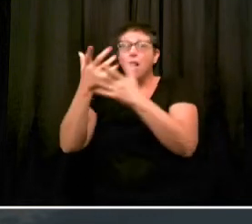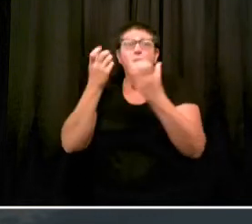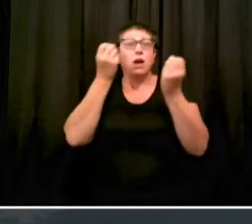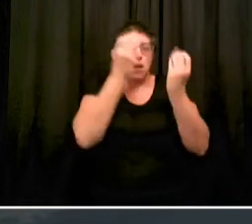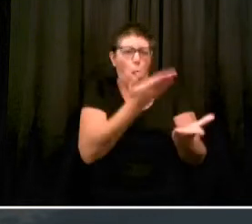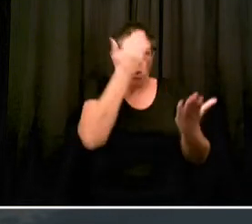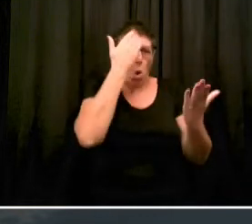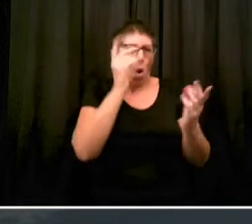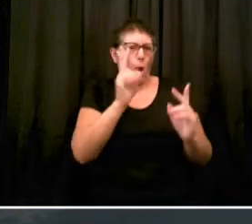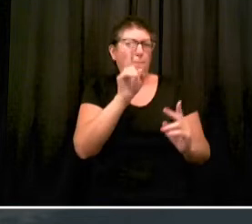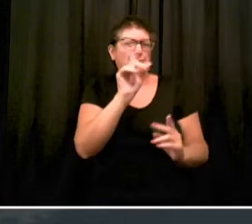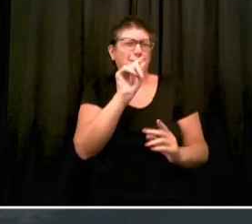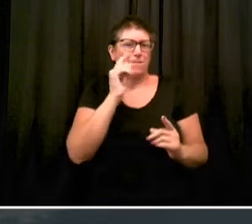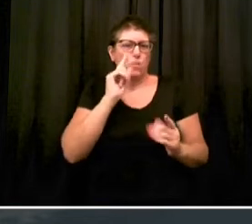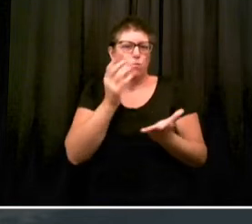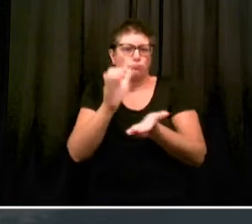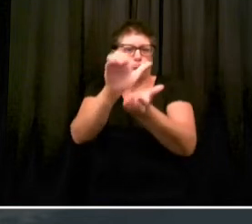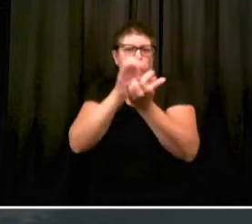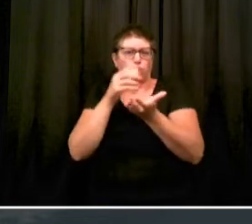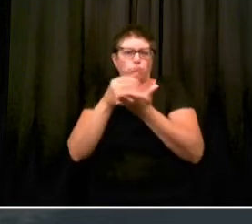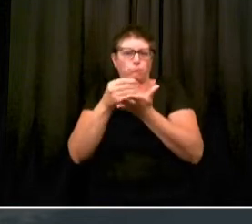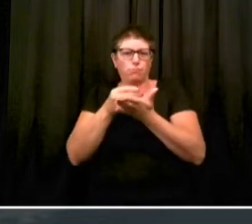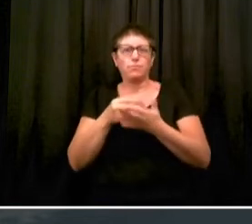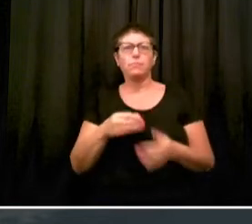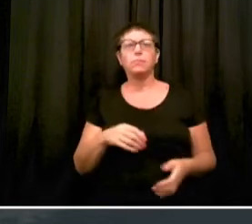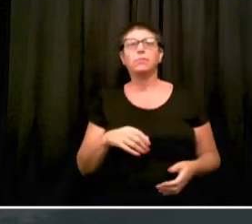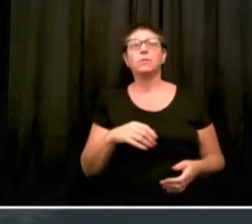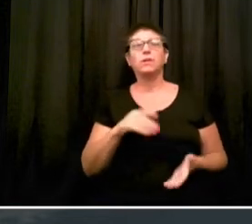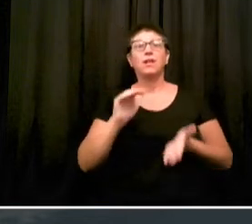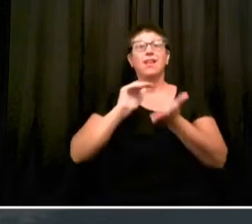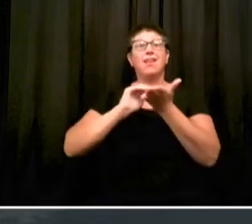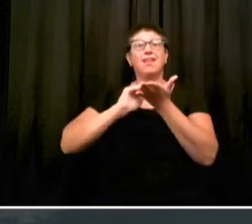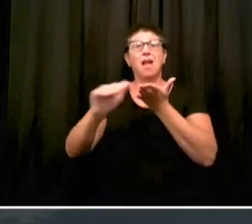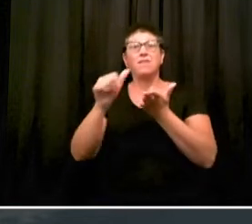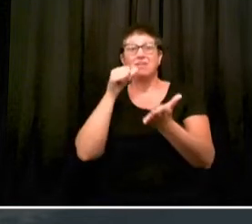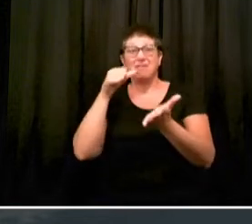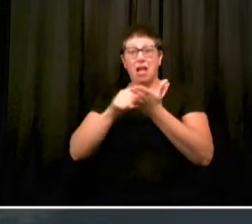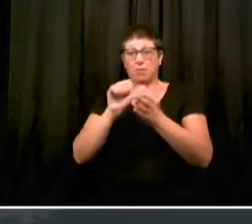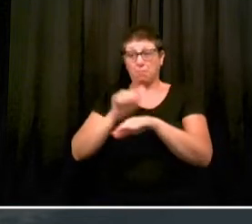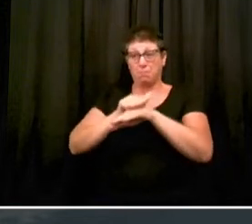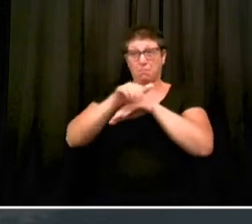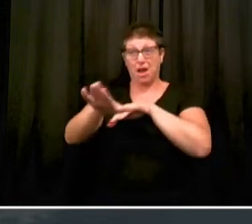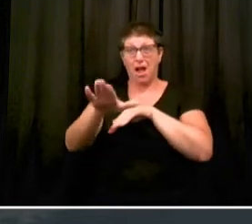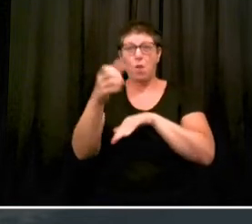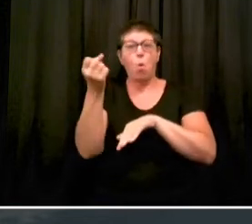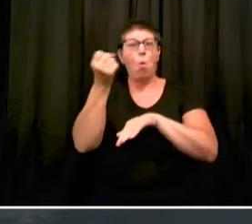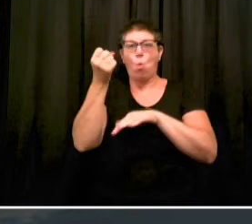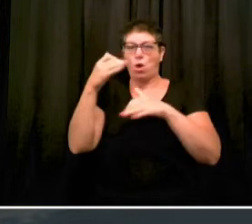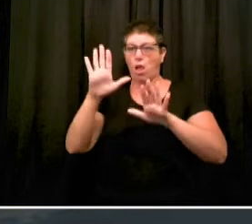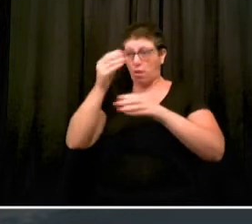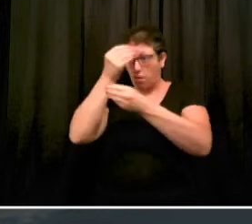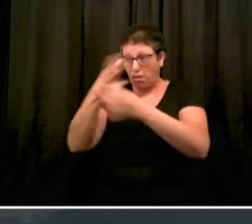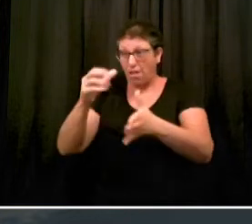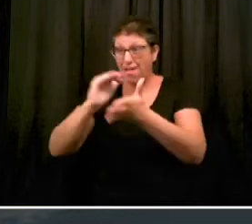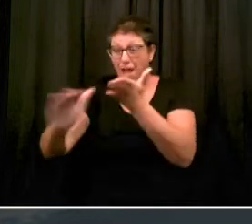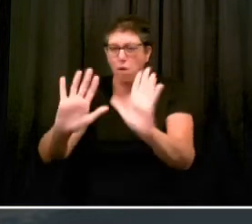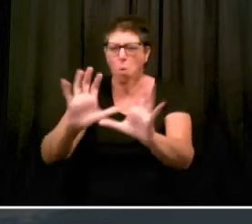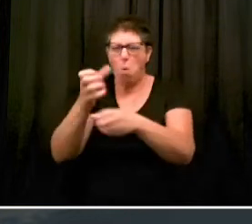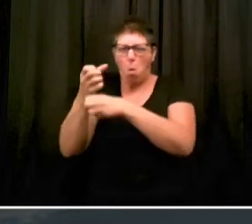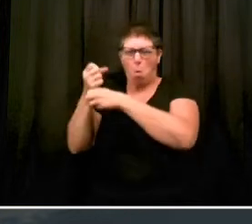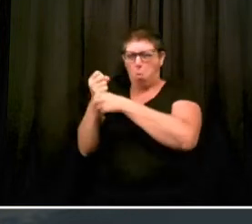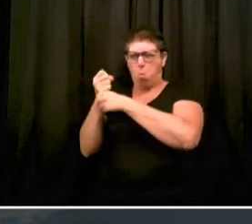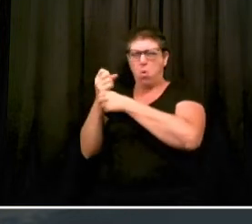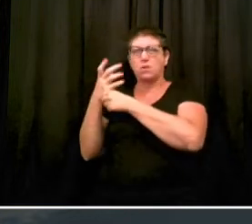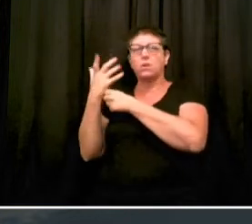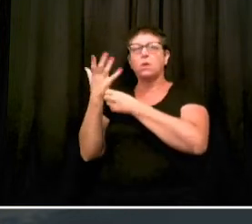to address our fiscal crisis. So I am hoping that this pause will lead to more progress